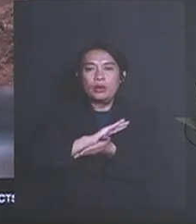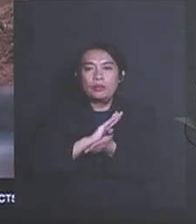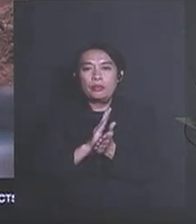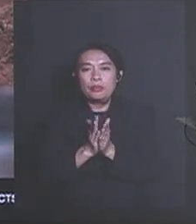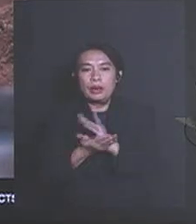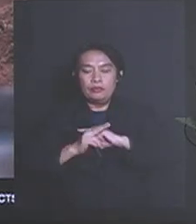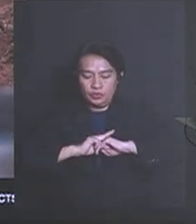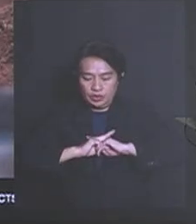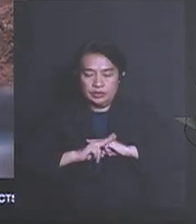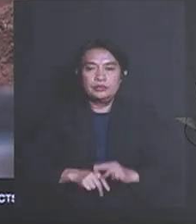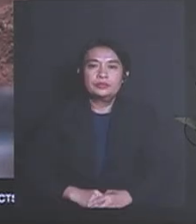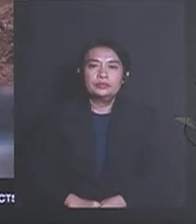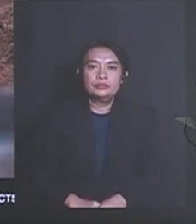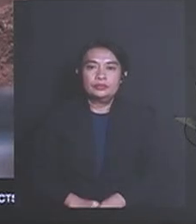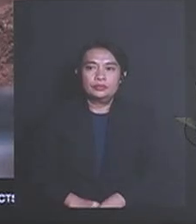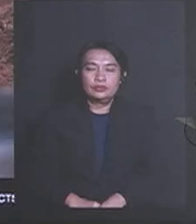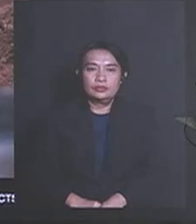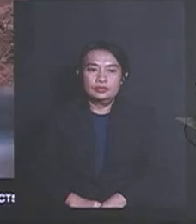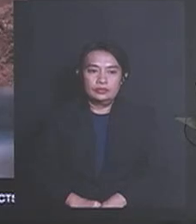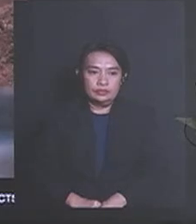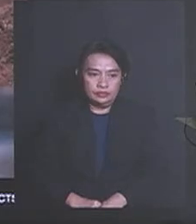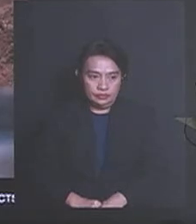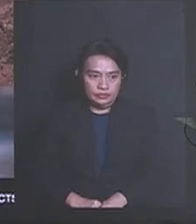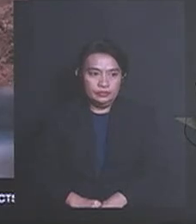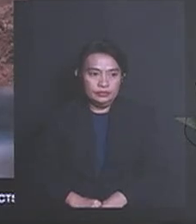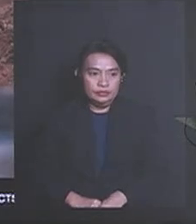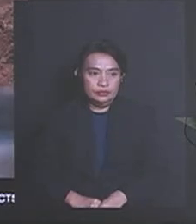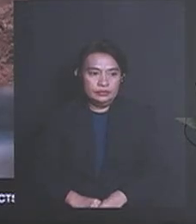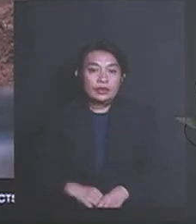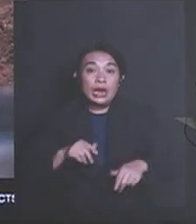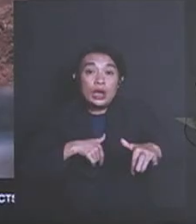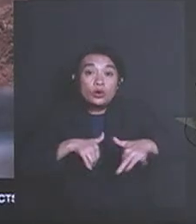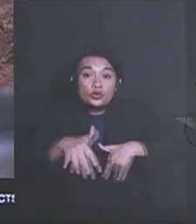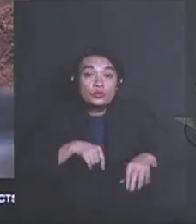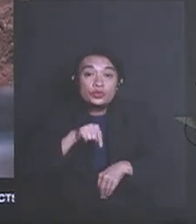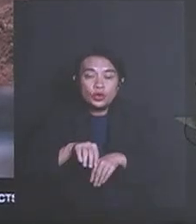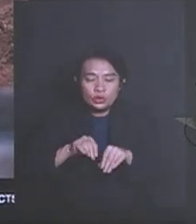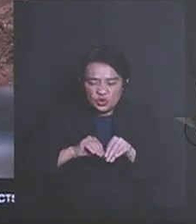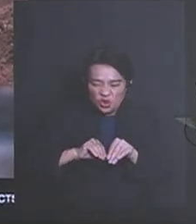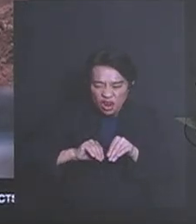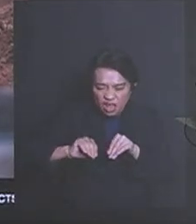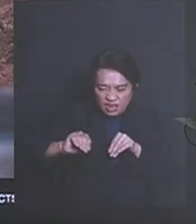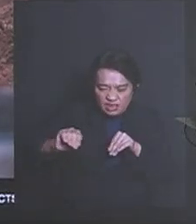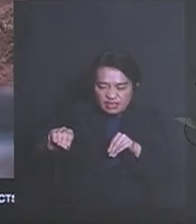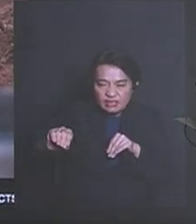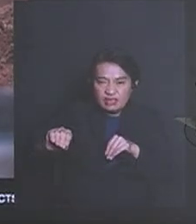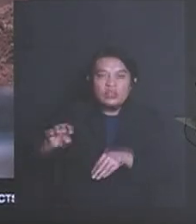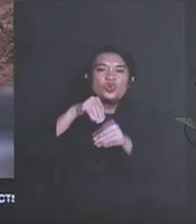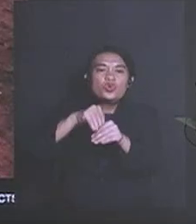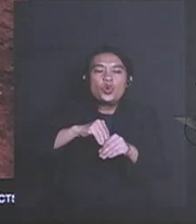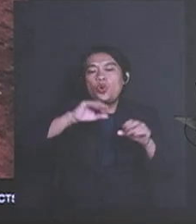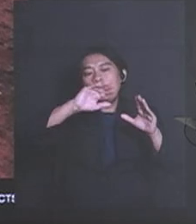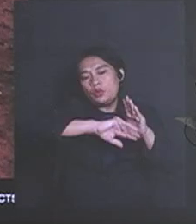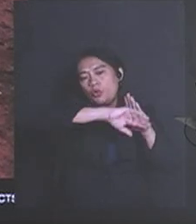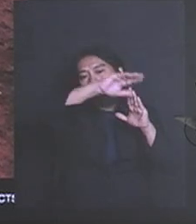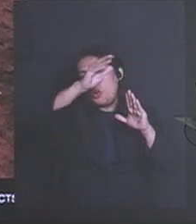To different hill tribe communities residing in remote, difficult to reach mountainous areas.